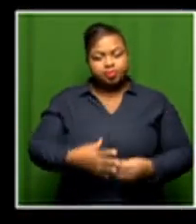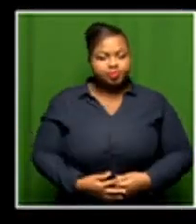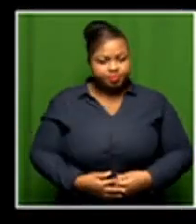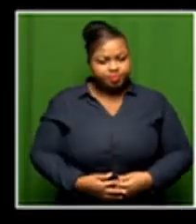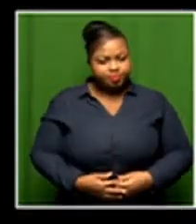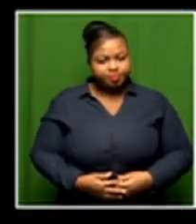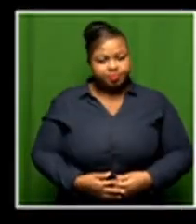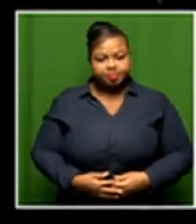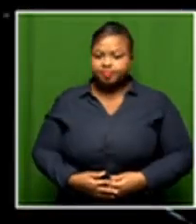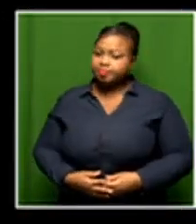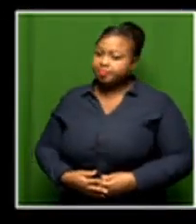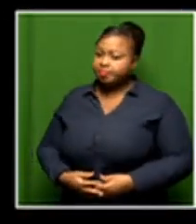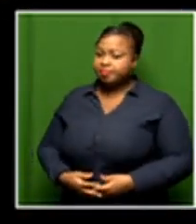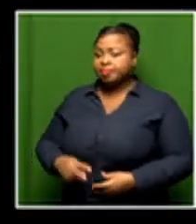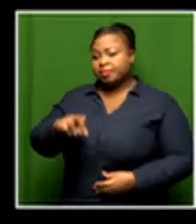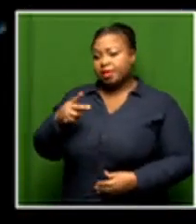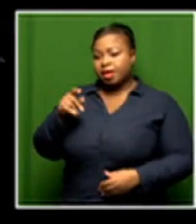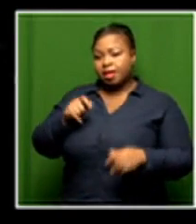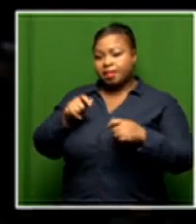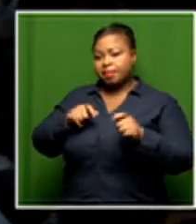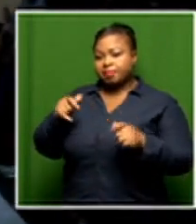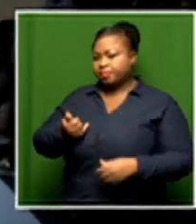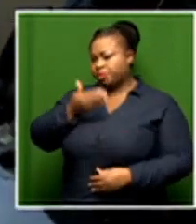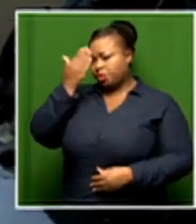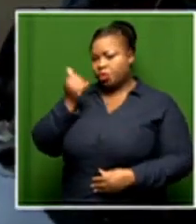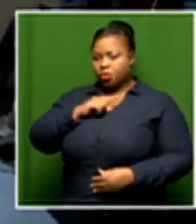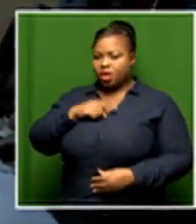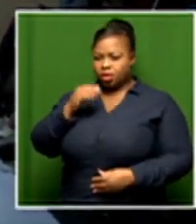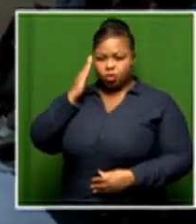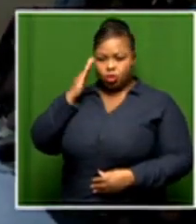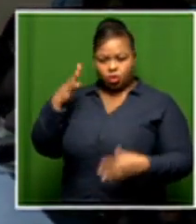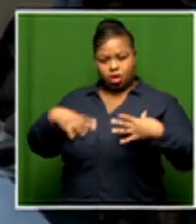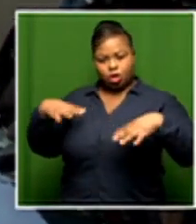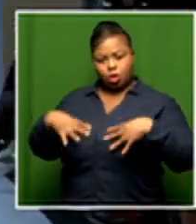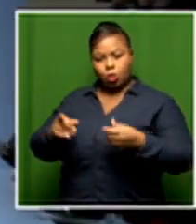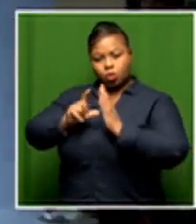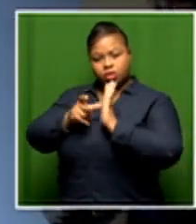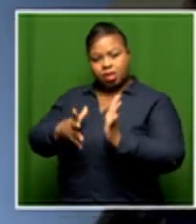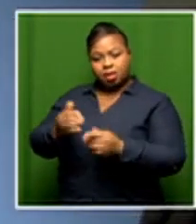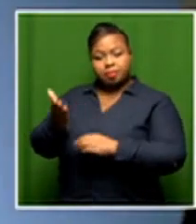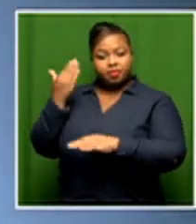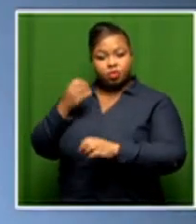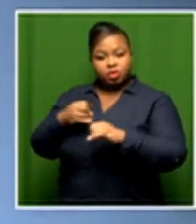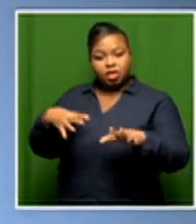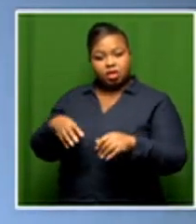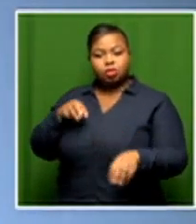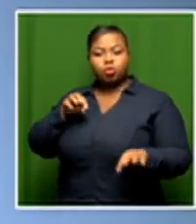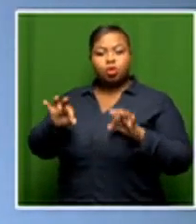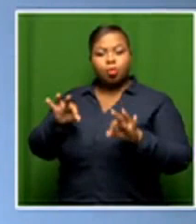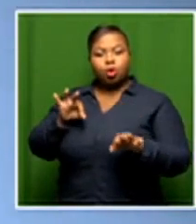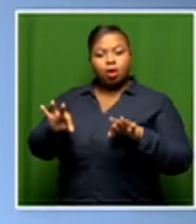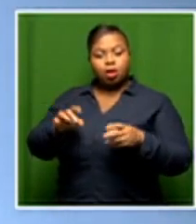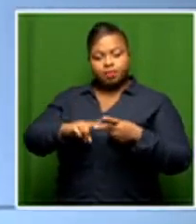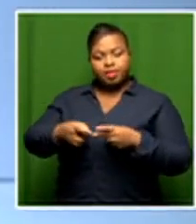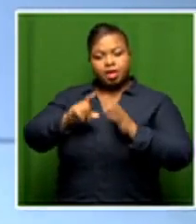industry. Now, what some people might not know, because a lot of people know you as a fashion designer, is that you started off as a model, and then you went into